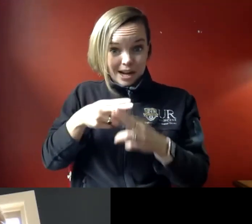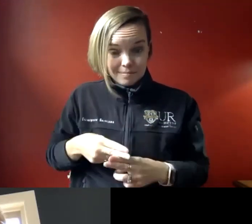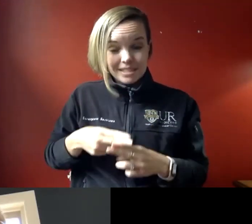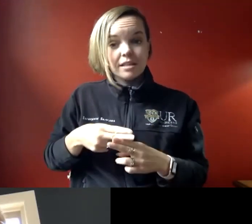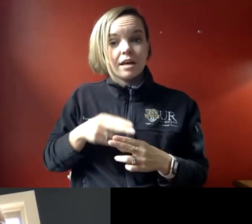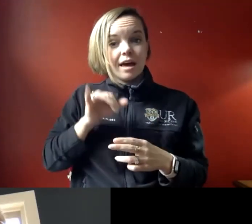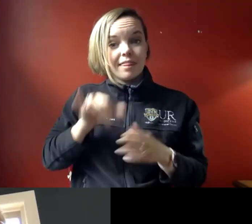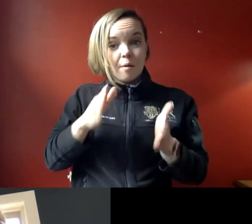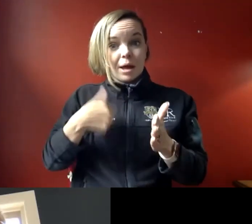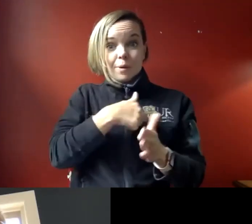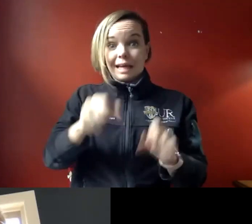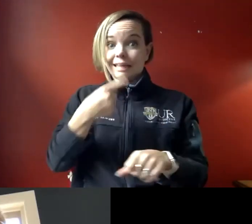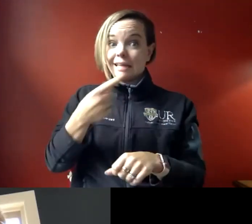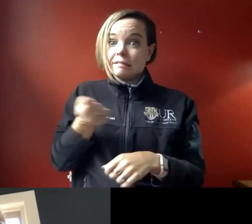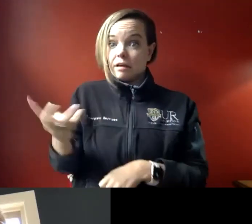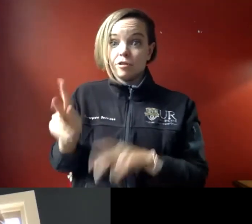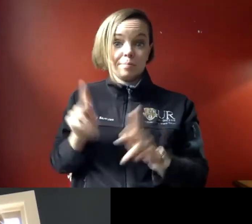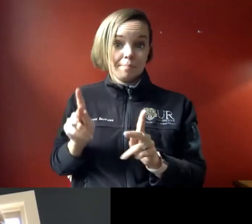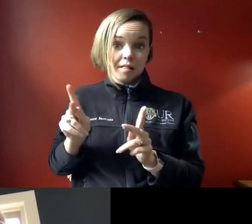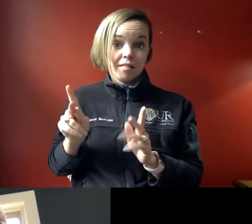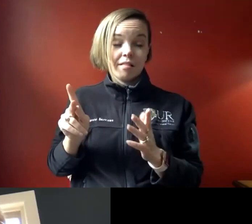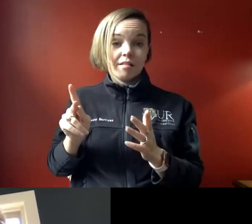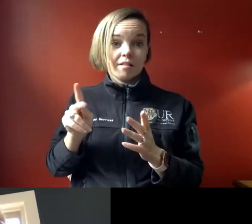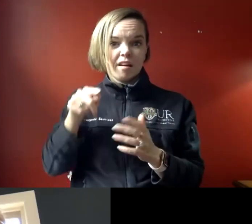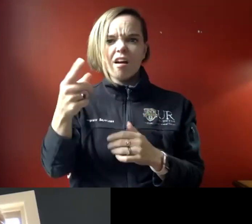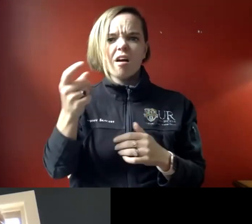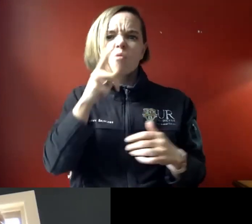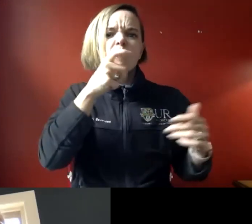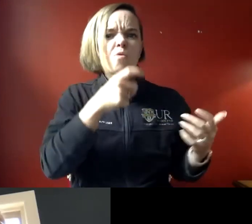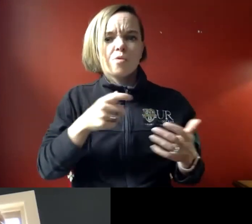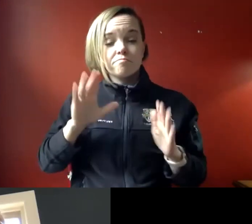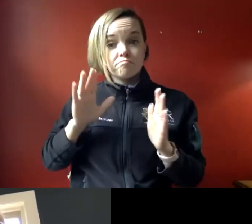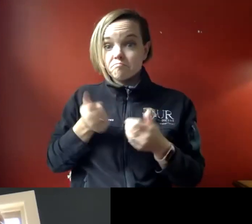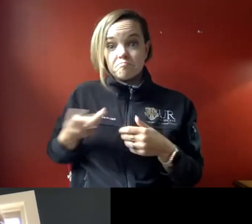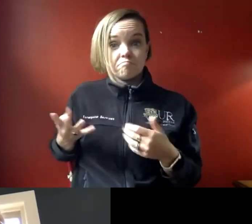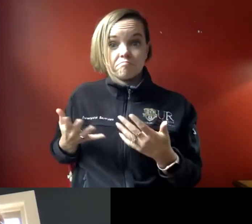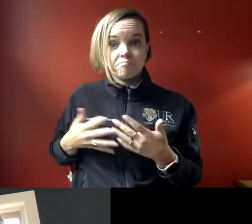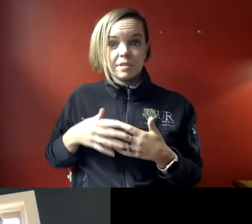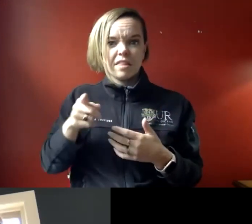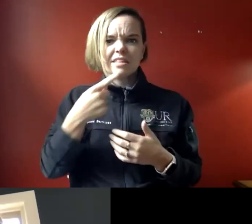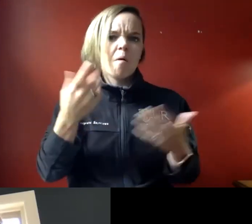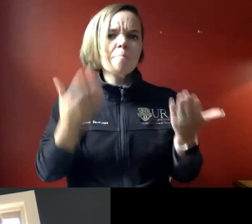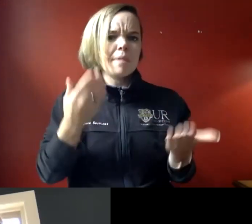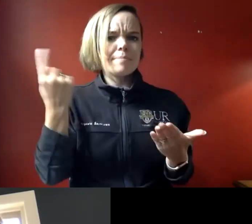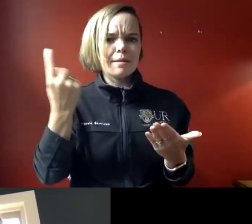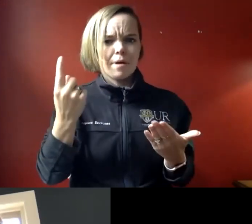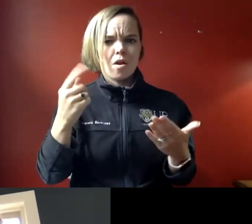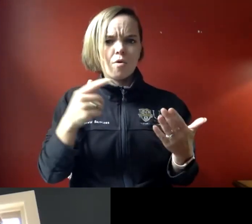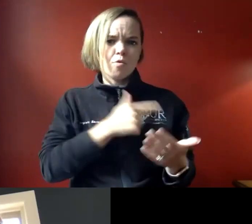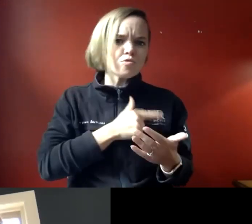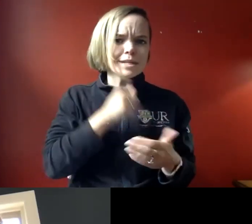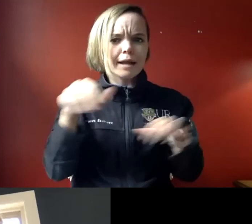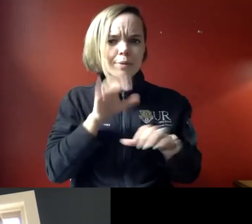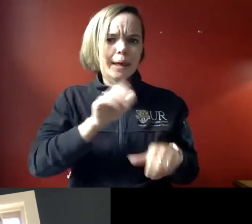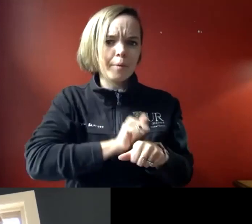several people, and they say, well, who is it? You know, maybe it's someone who's, you know, isn't doing their work. And you say, well, it's been several people. So you can